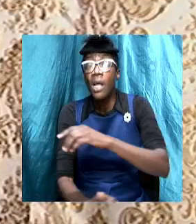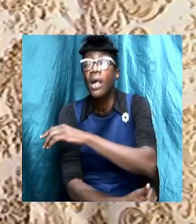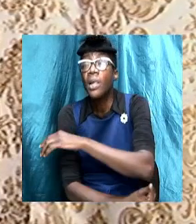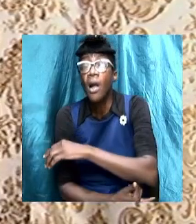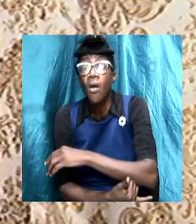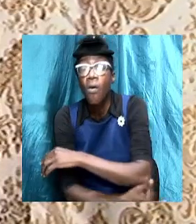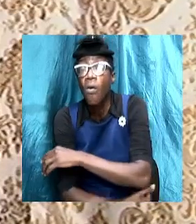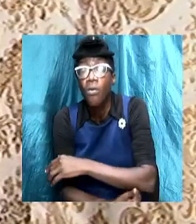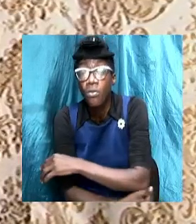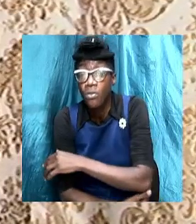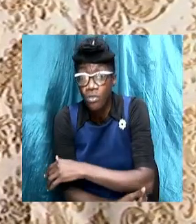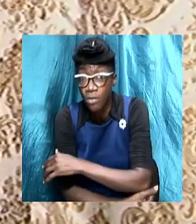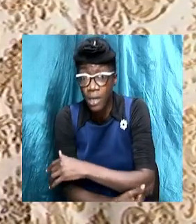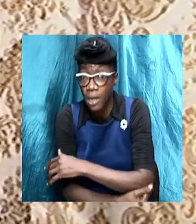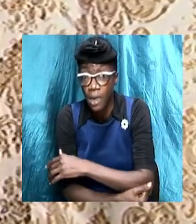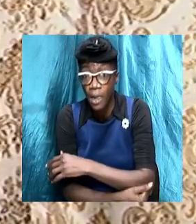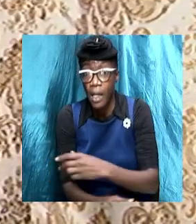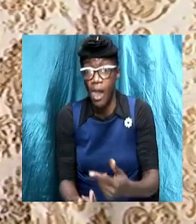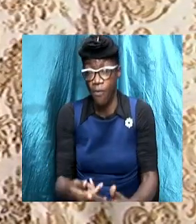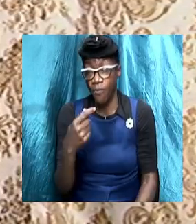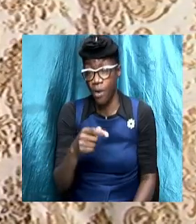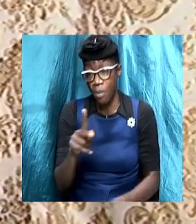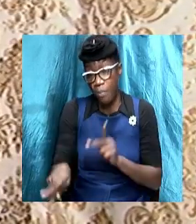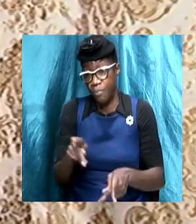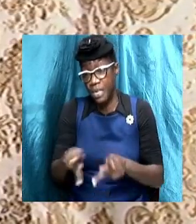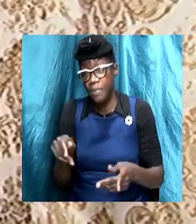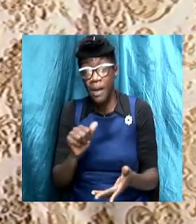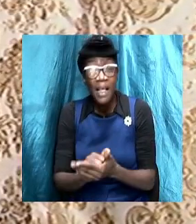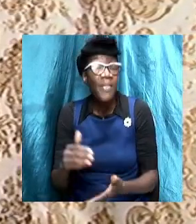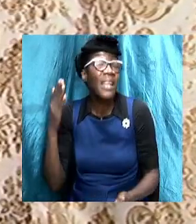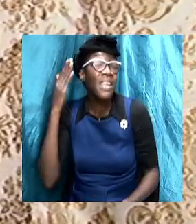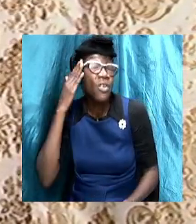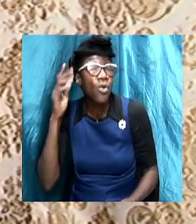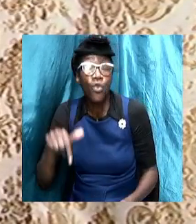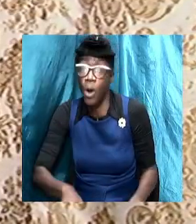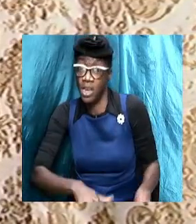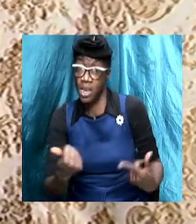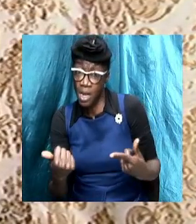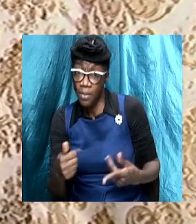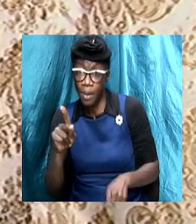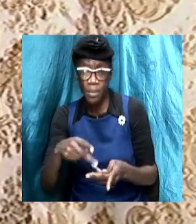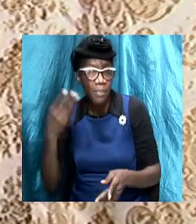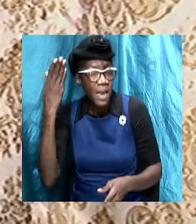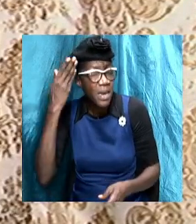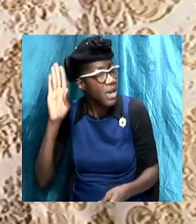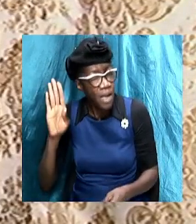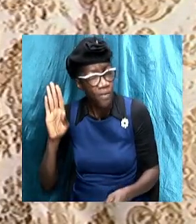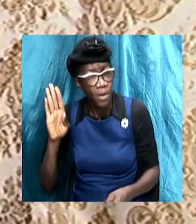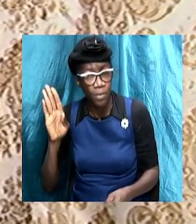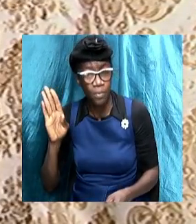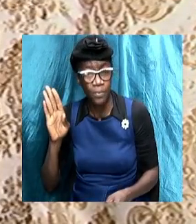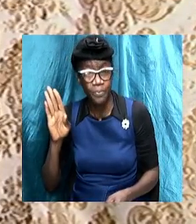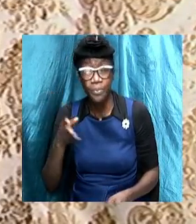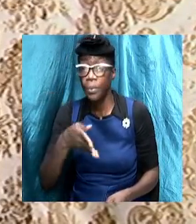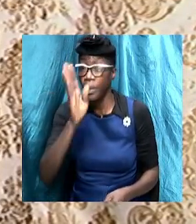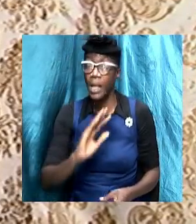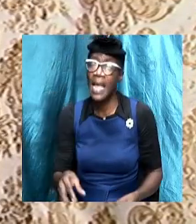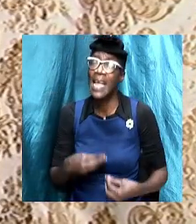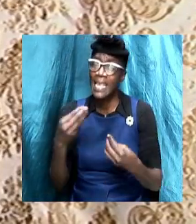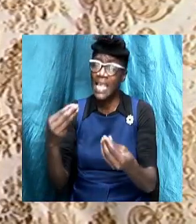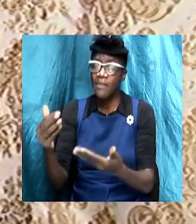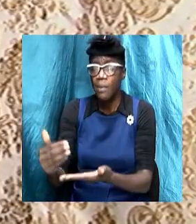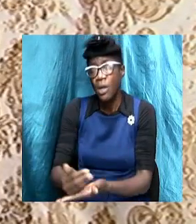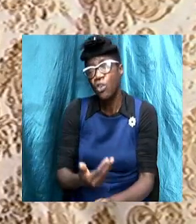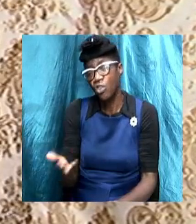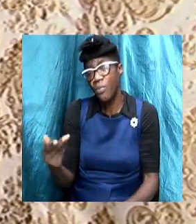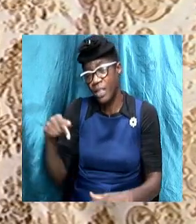from a people, amen, that he was acquainted with, to a place that he didn't know where he was going. And God gave him something. God placed